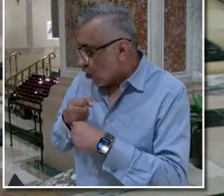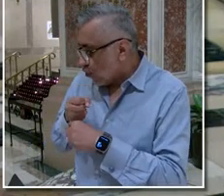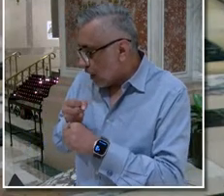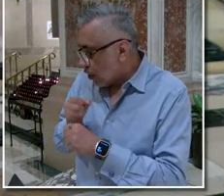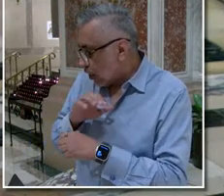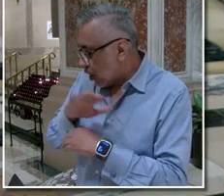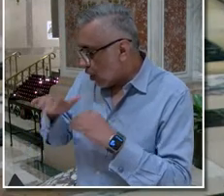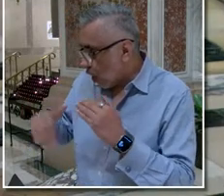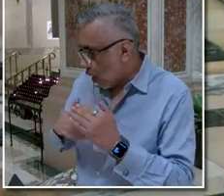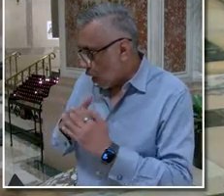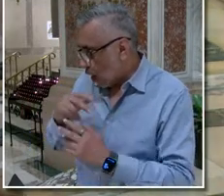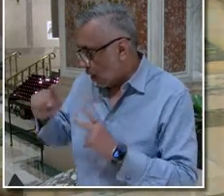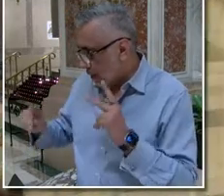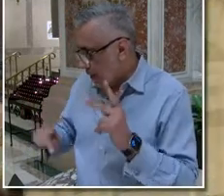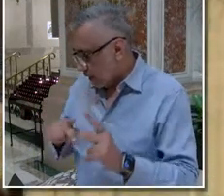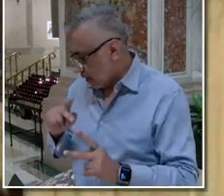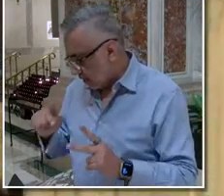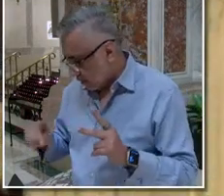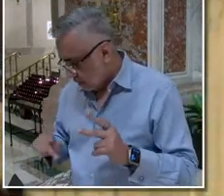peoples.